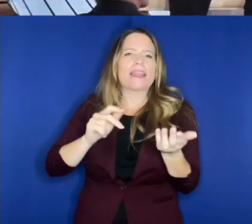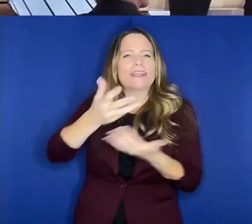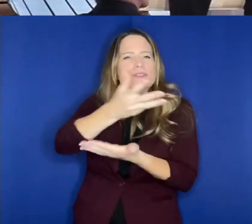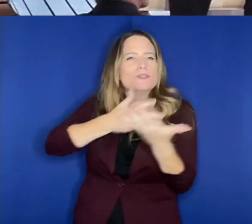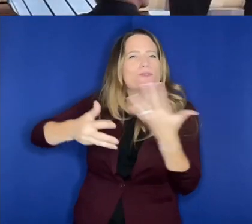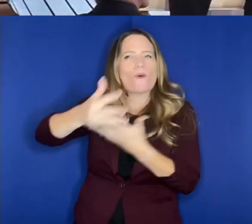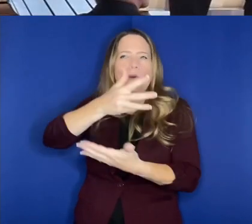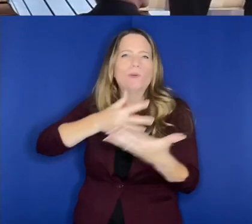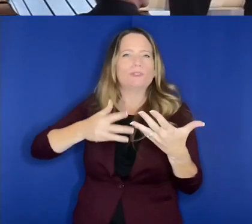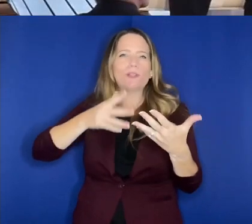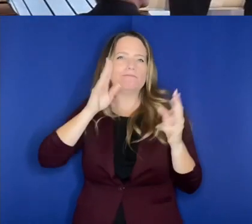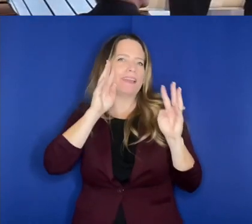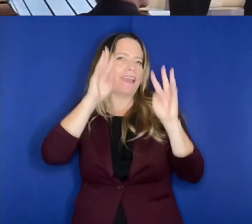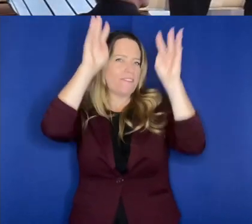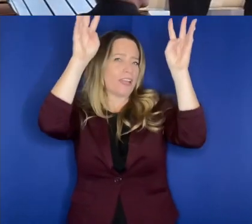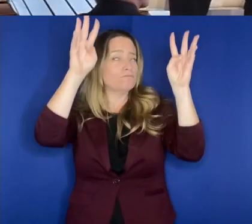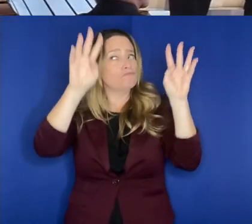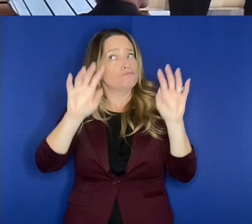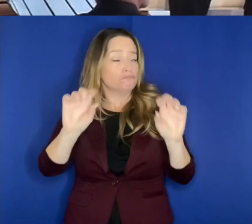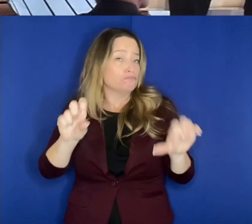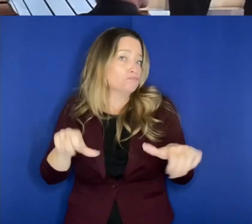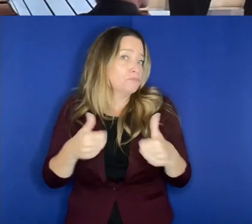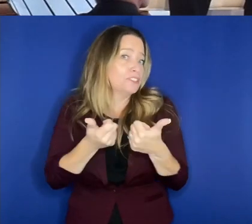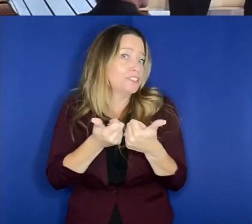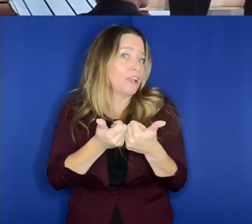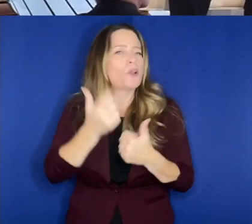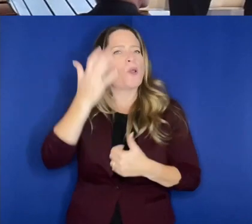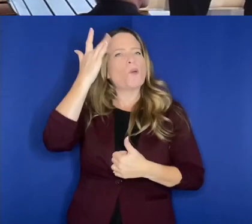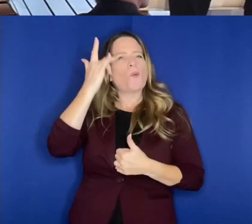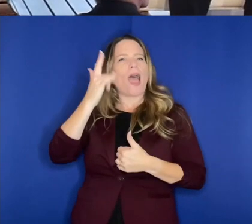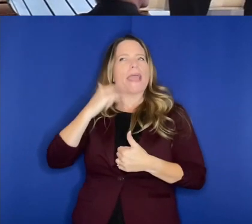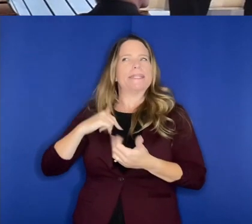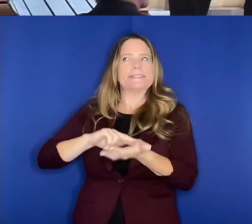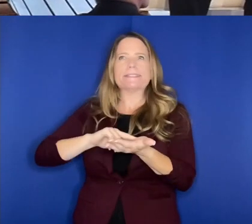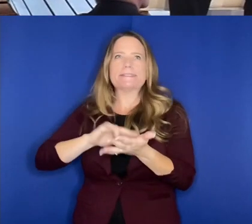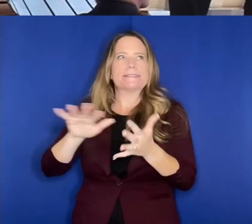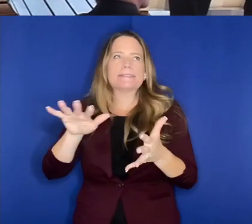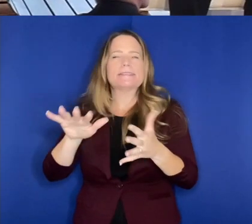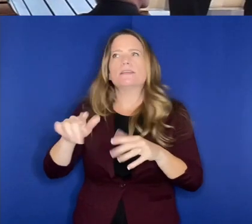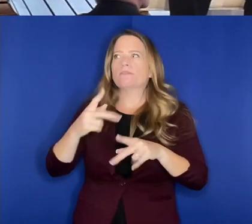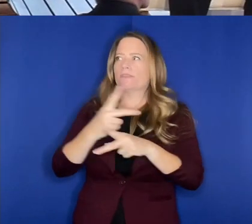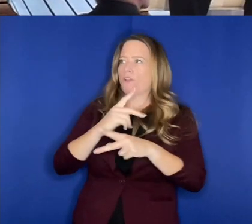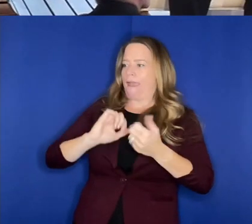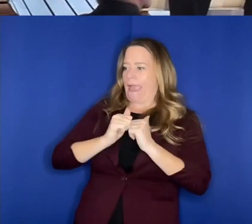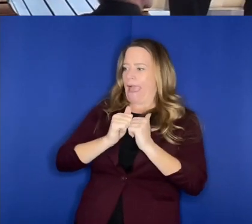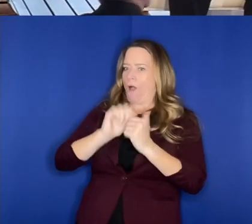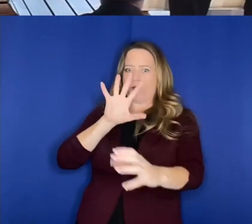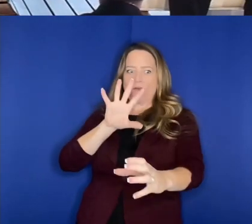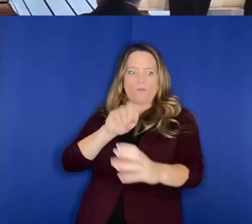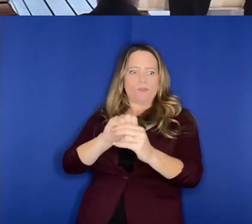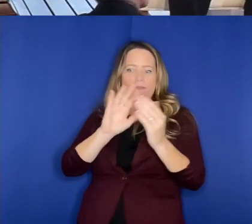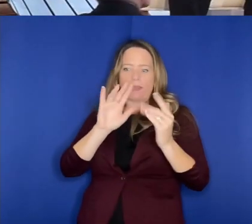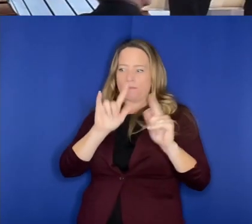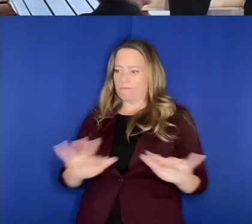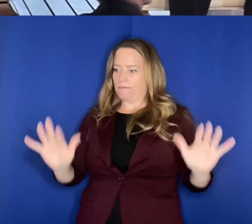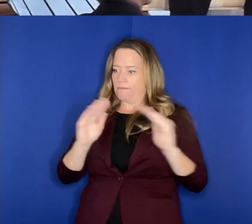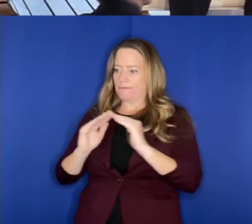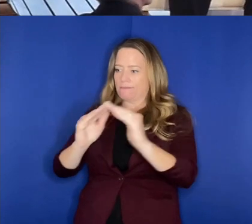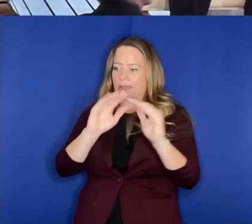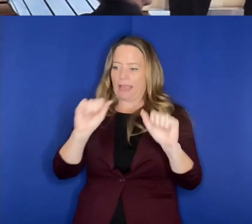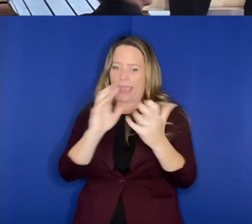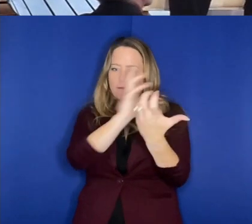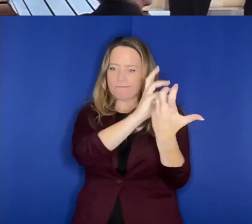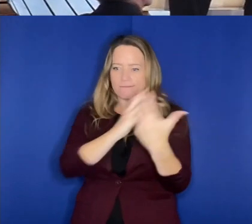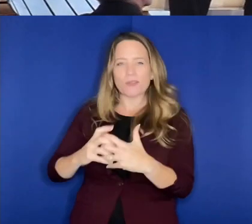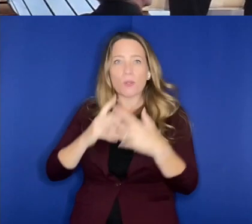social experiment, it's a social innovation, and it's a bit challenging because it's an experiment in inclusiveness and making pluralism work. And this is